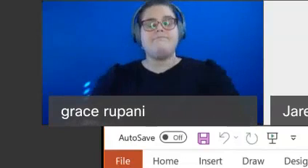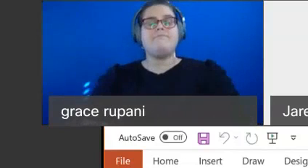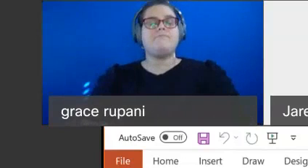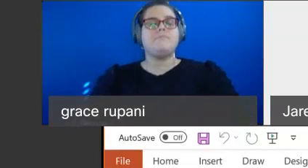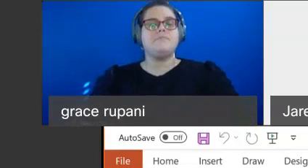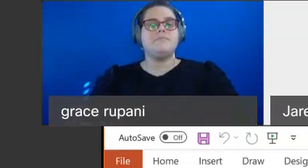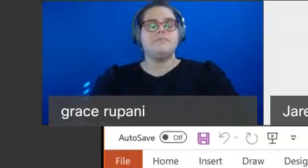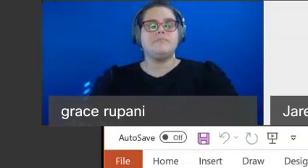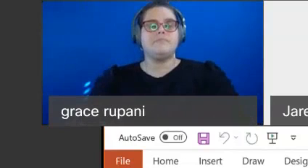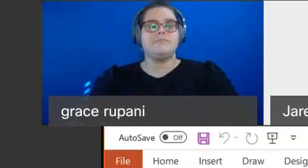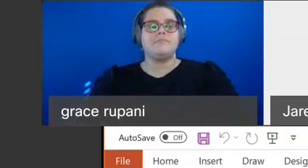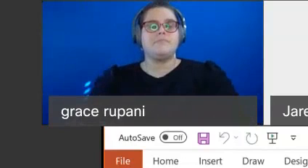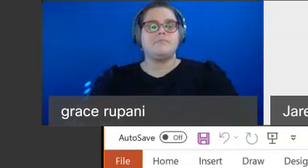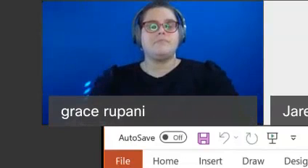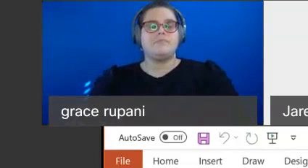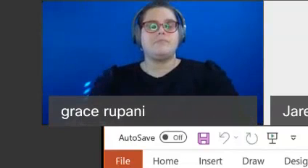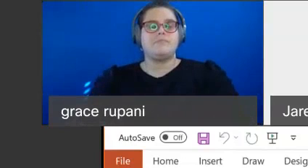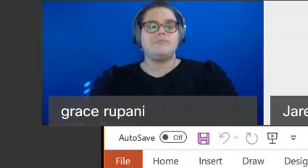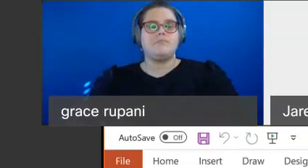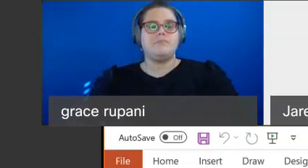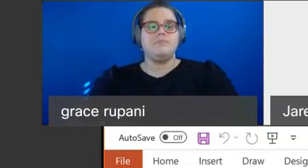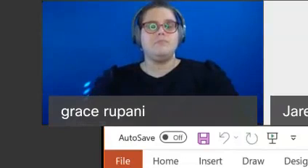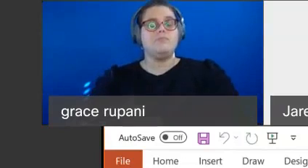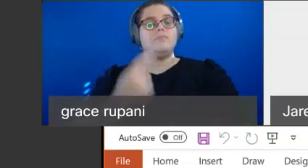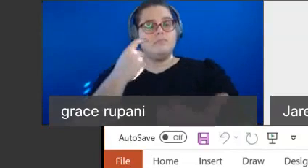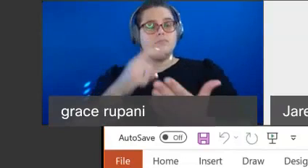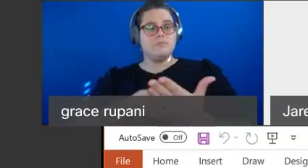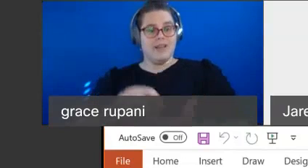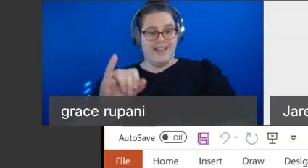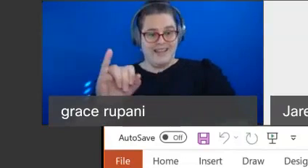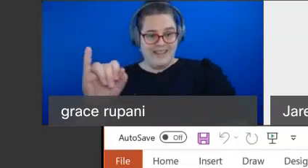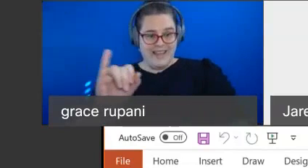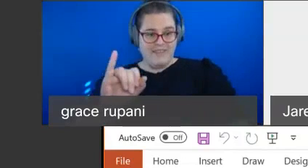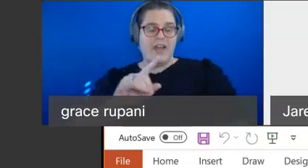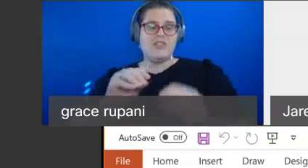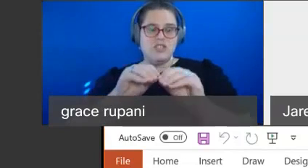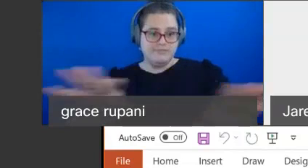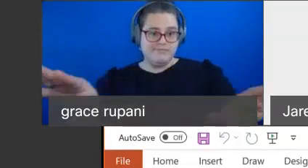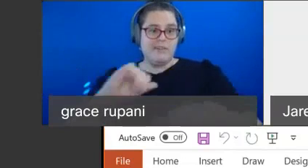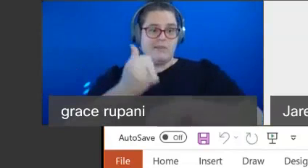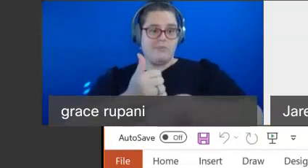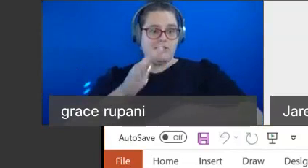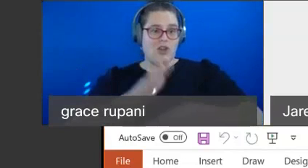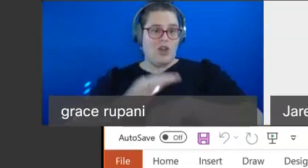here the infections by placement type. And I had also before put the